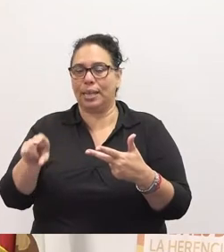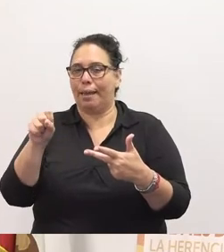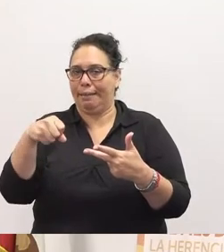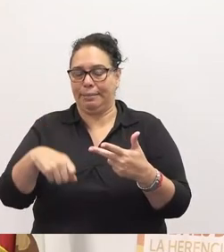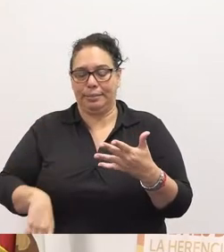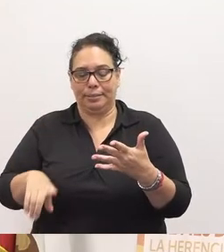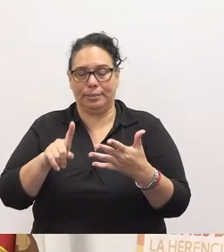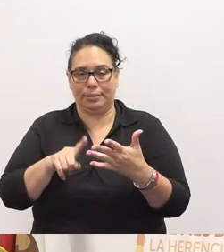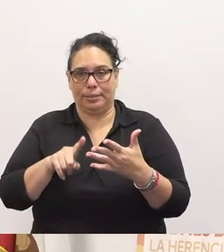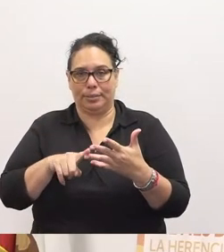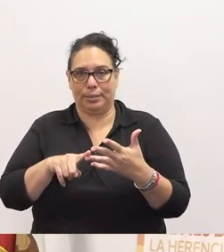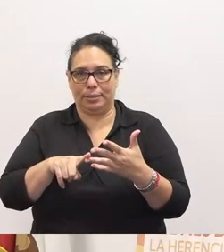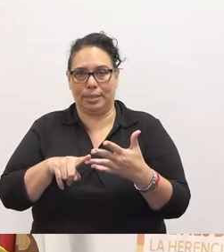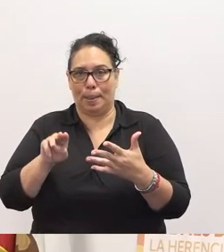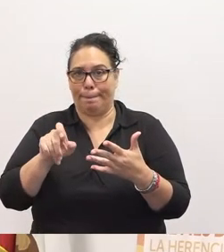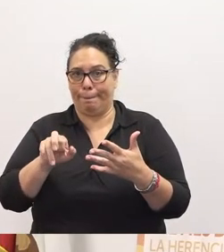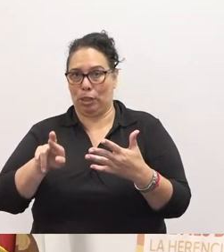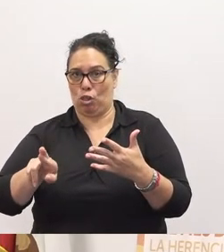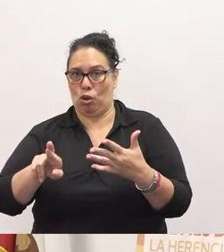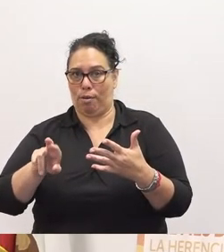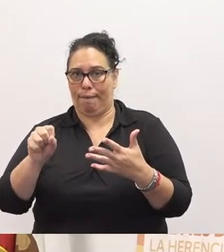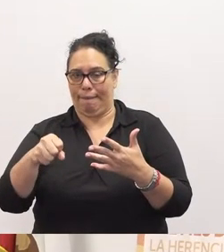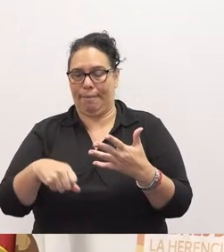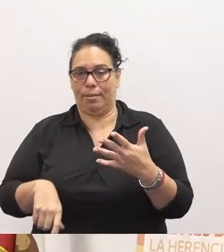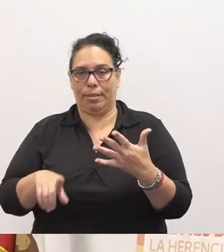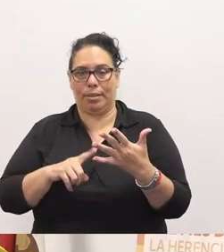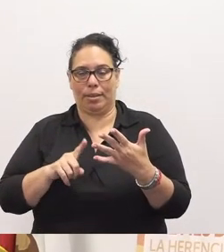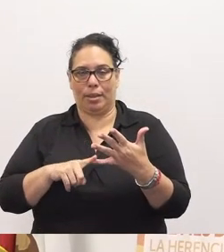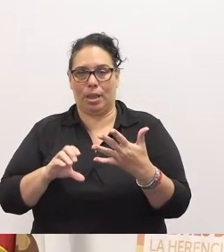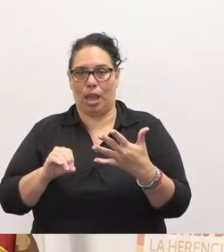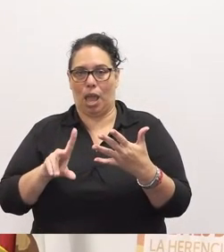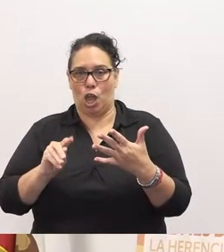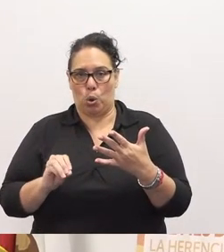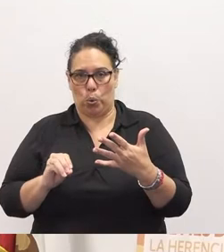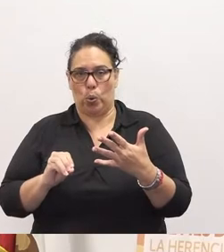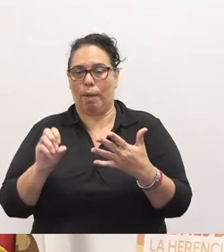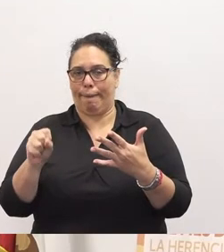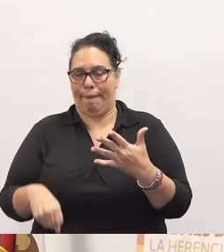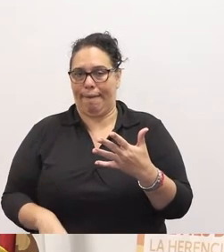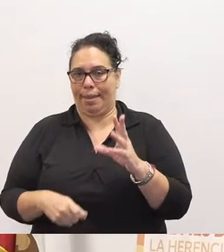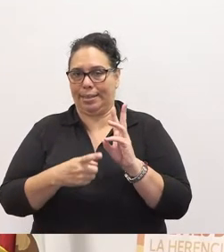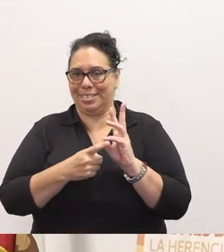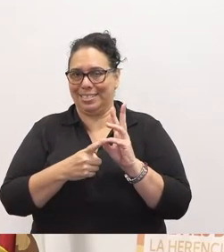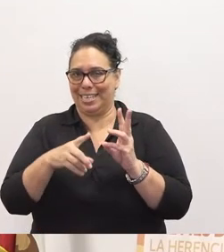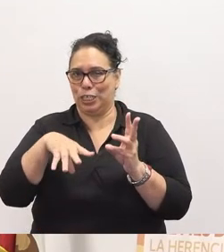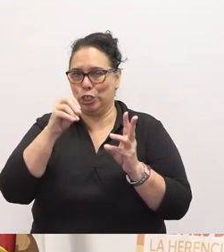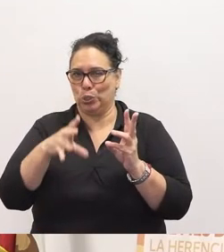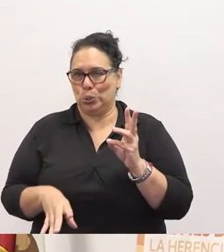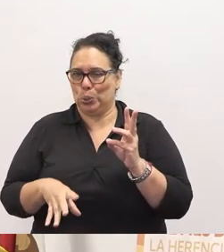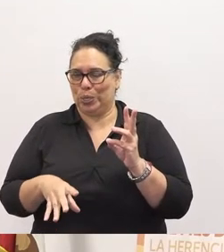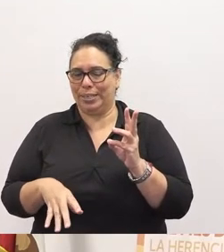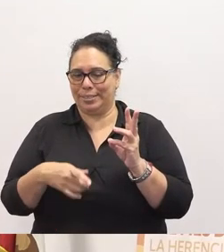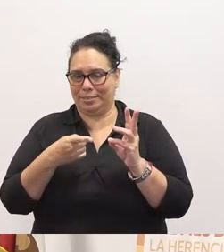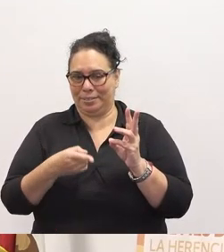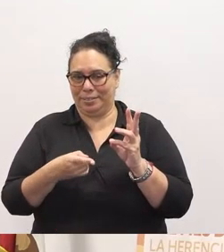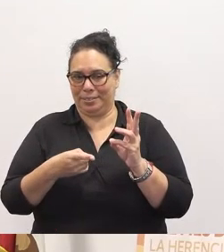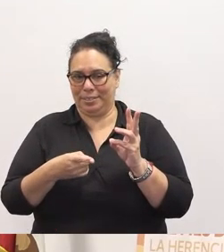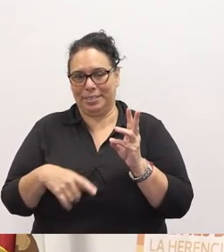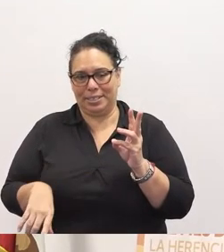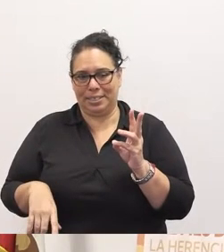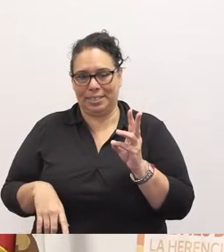Aye. Member Miller? Aye. And Member Otto? Aye. And student member Aguilar, preferential